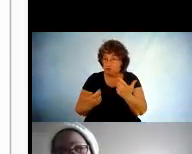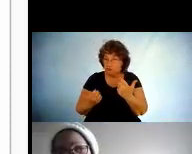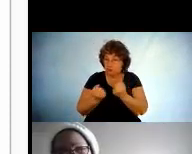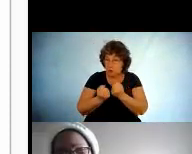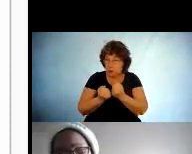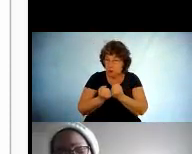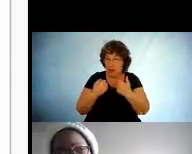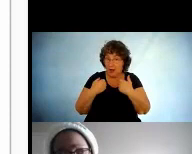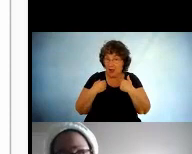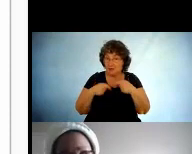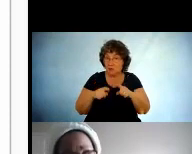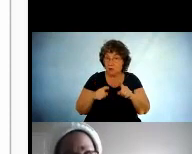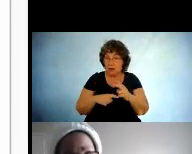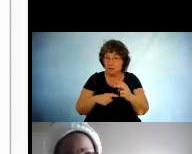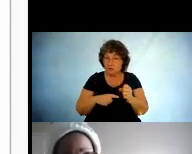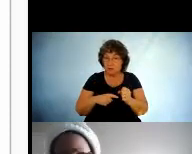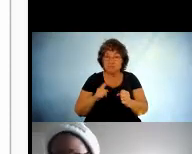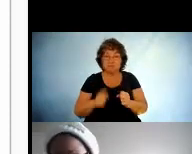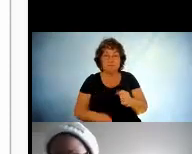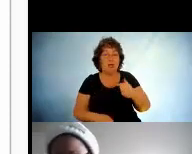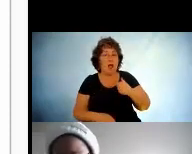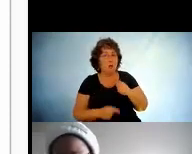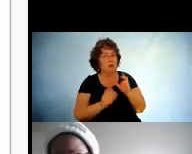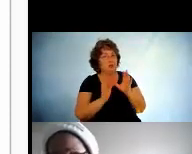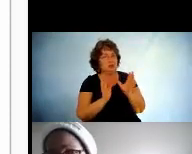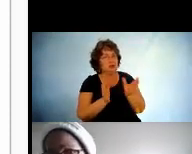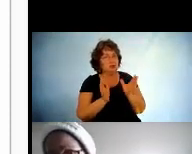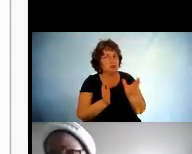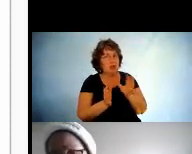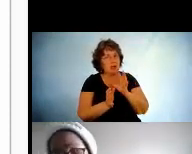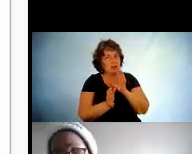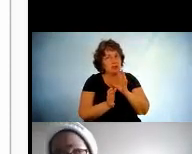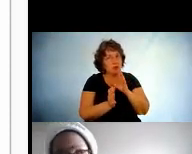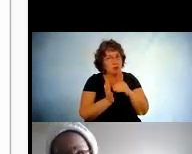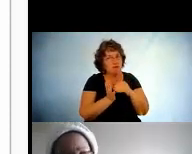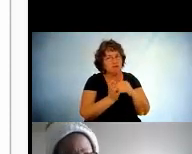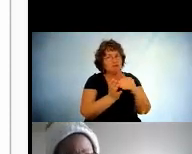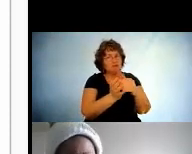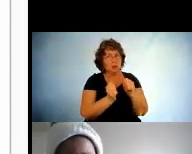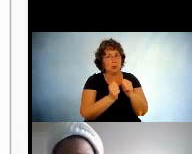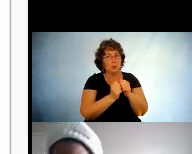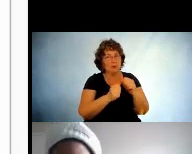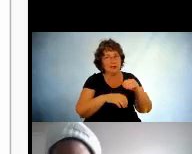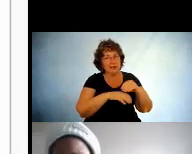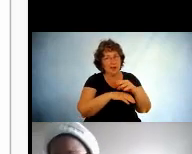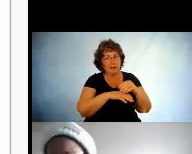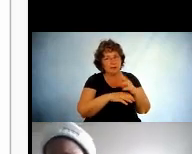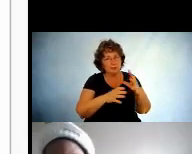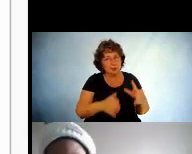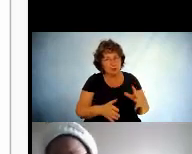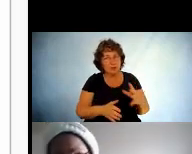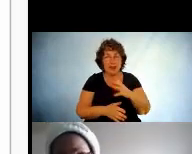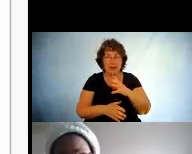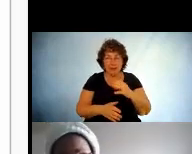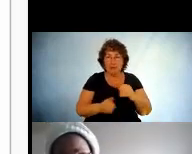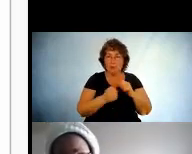would talk a lot to my counselor and my friends